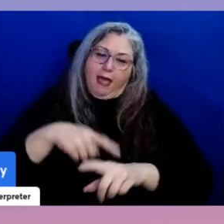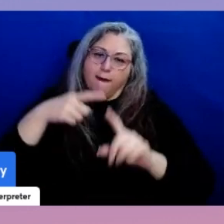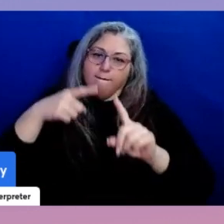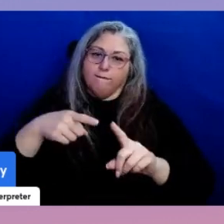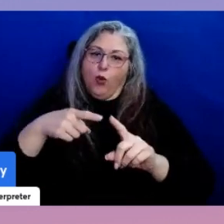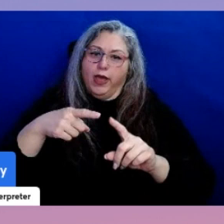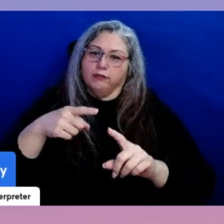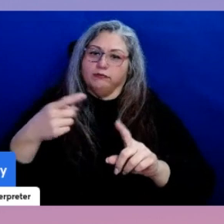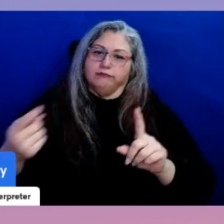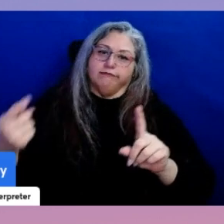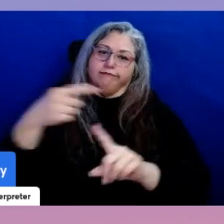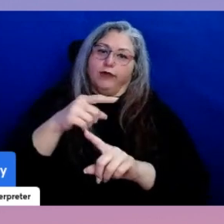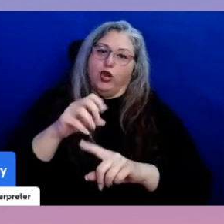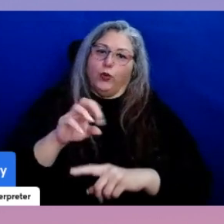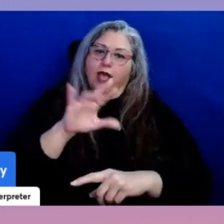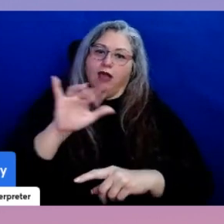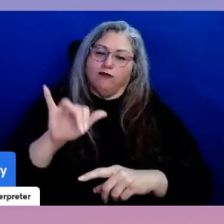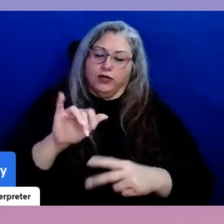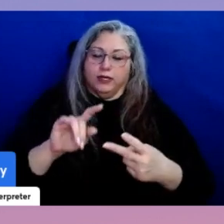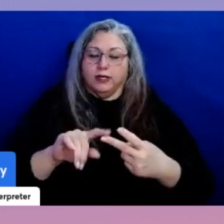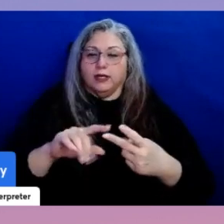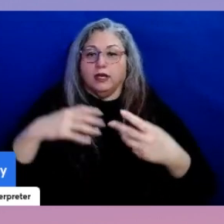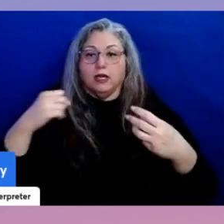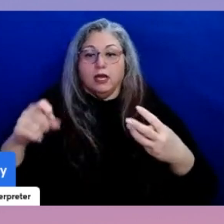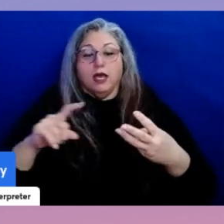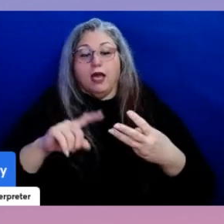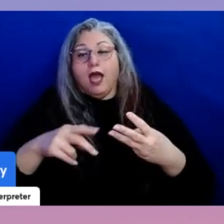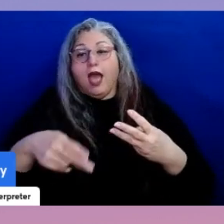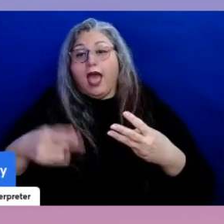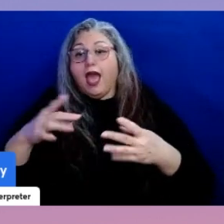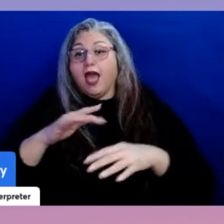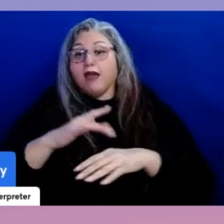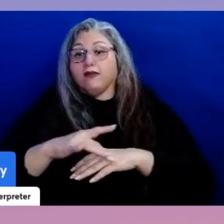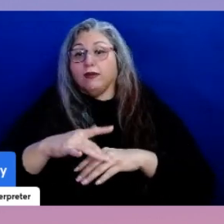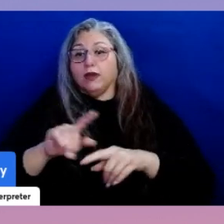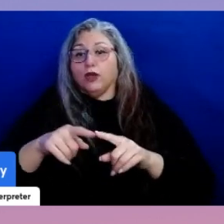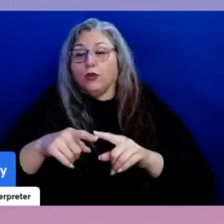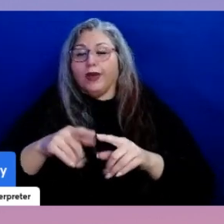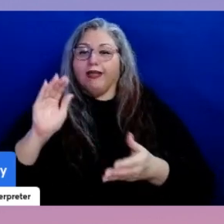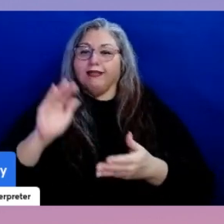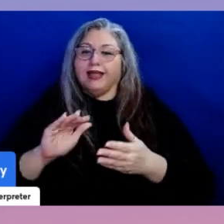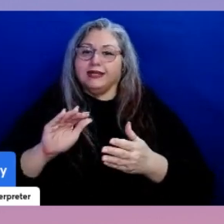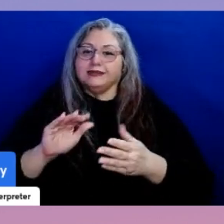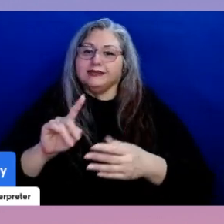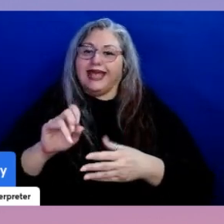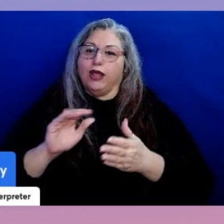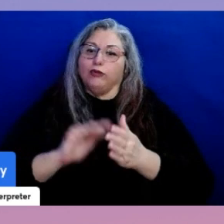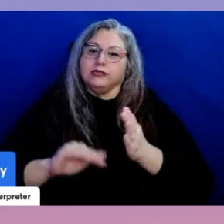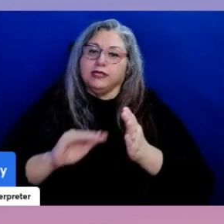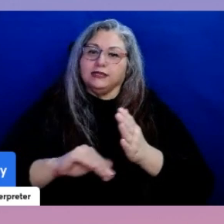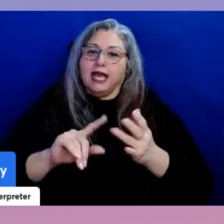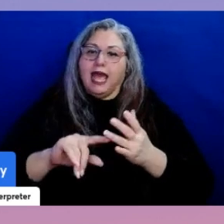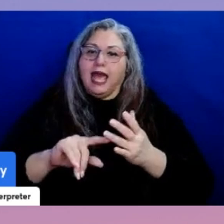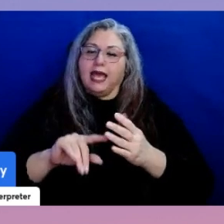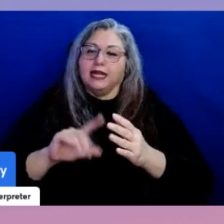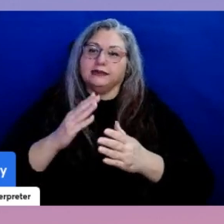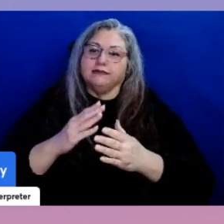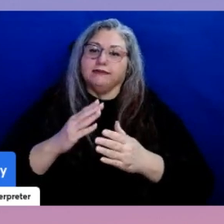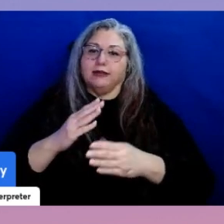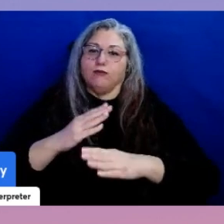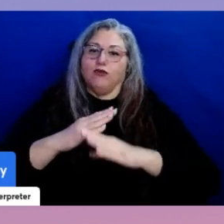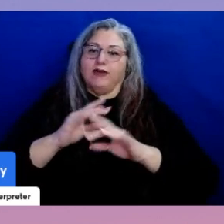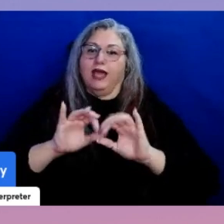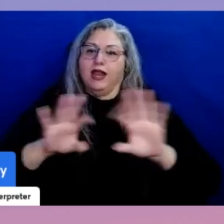database. High availability to provide data redundancy and protect your deployment against a zonal outage,